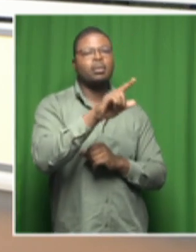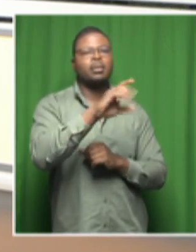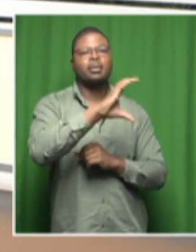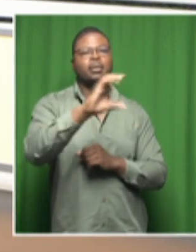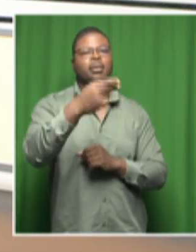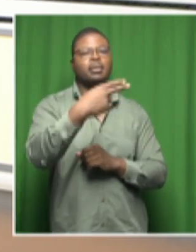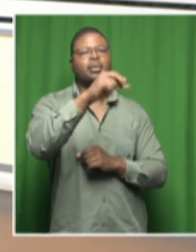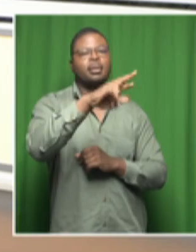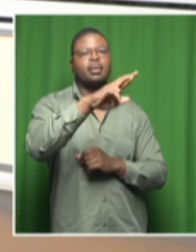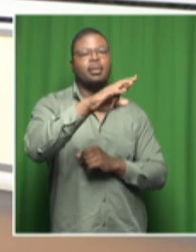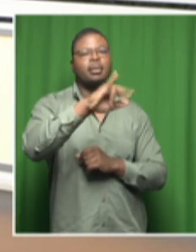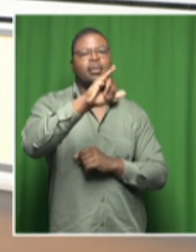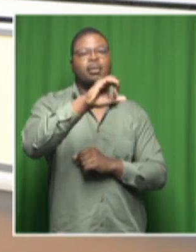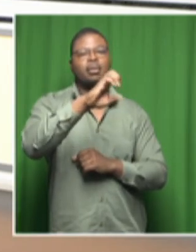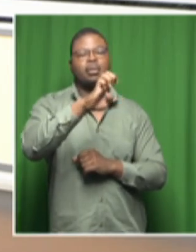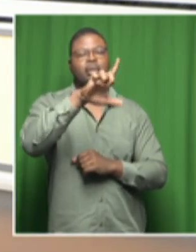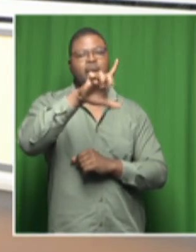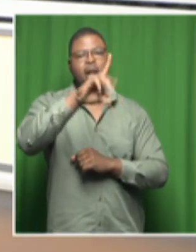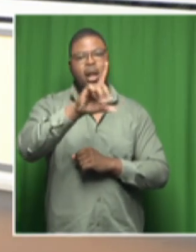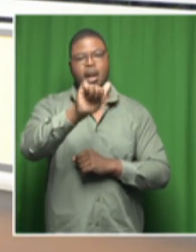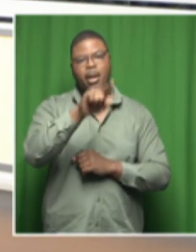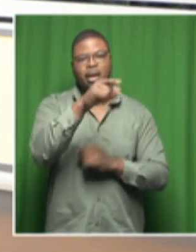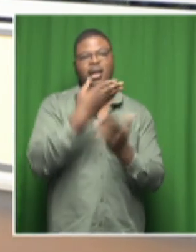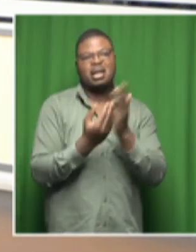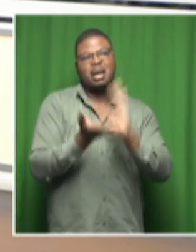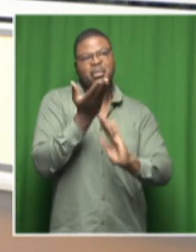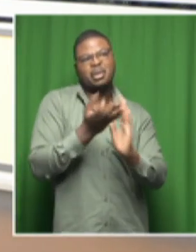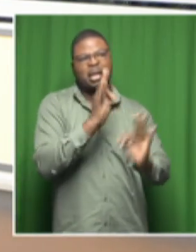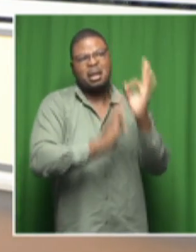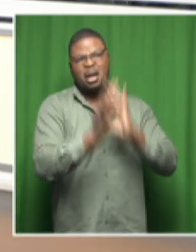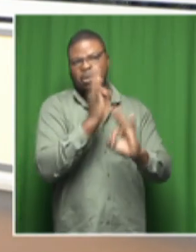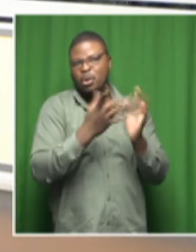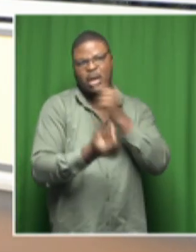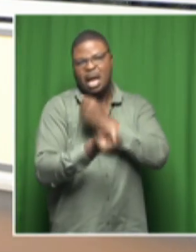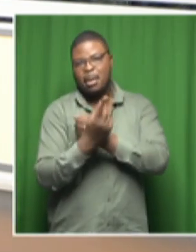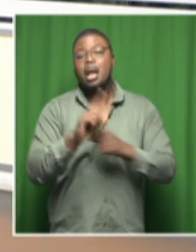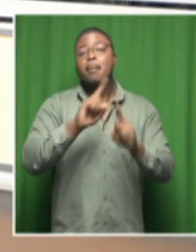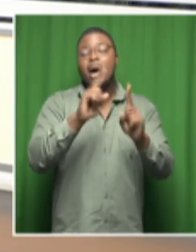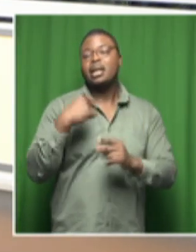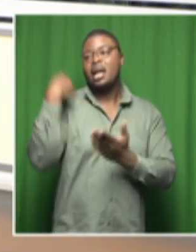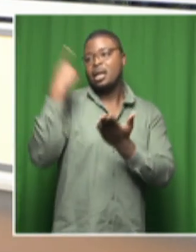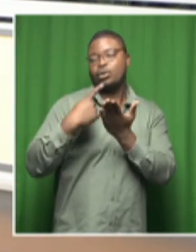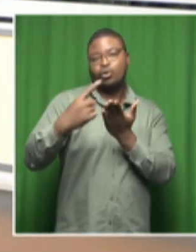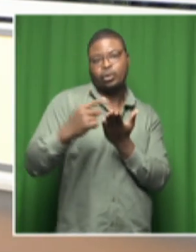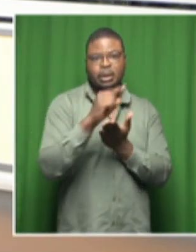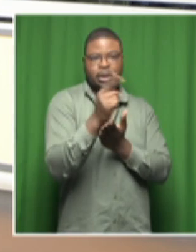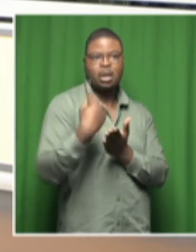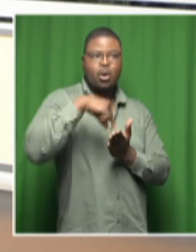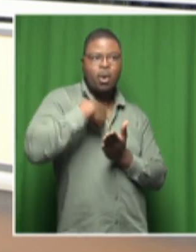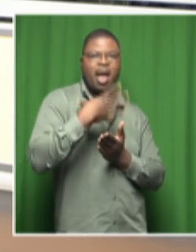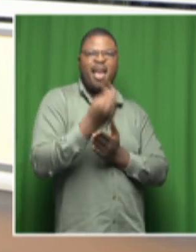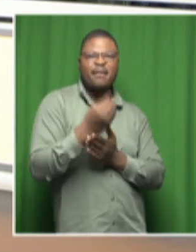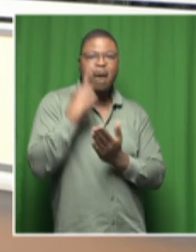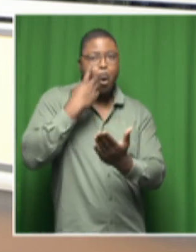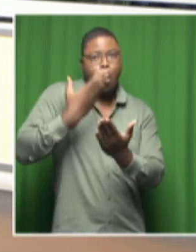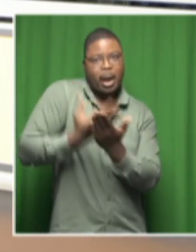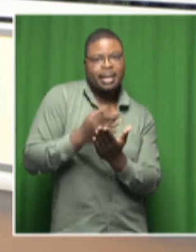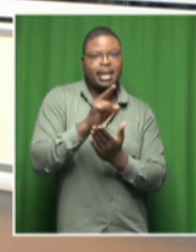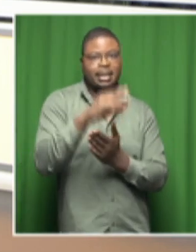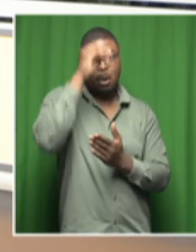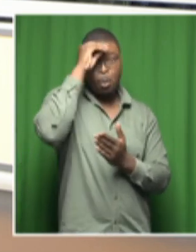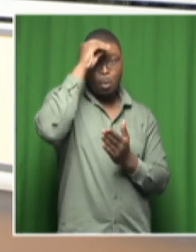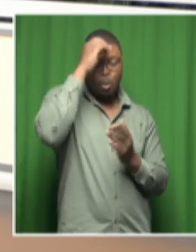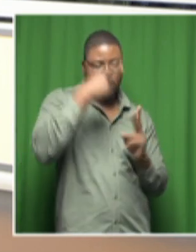to find out what the latest is. Chriselda, good morning. So last week, of course, we had another police